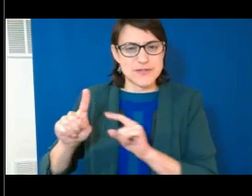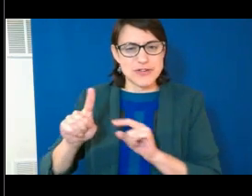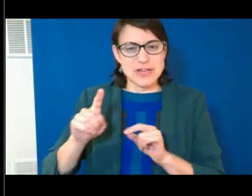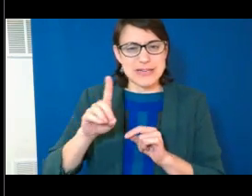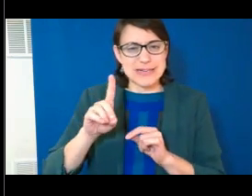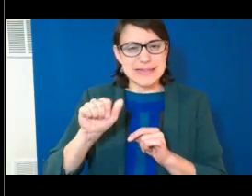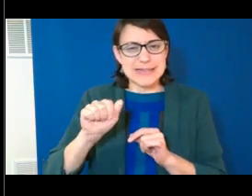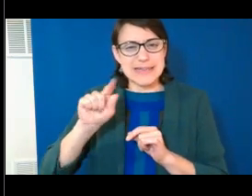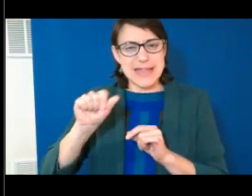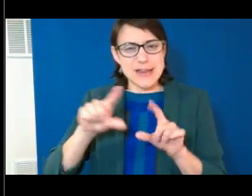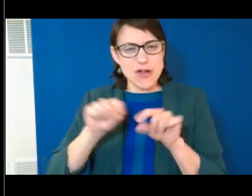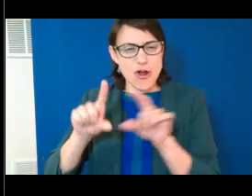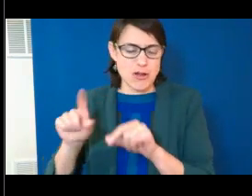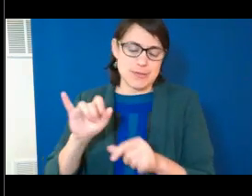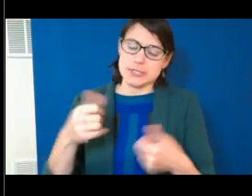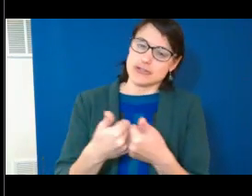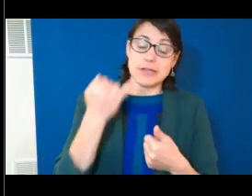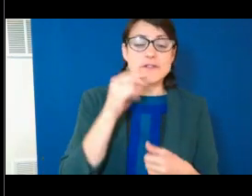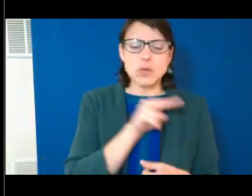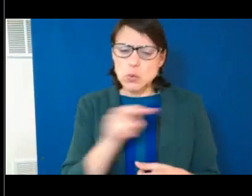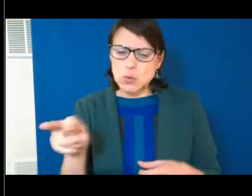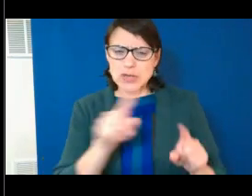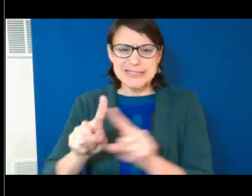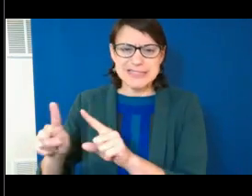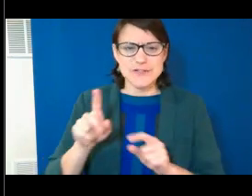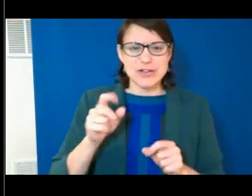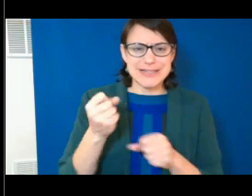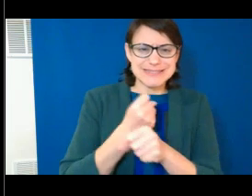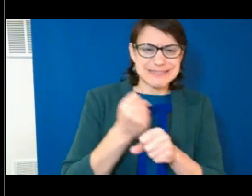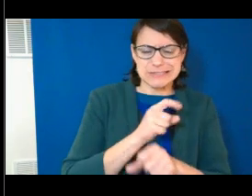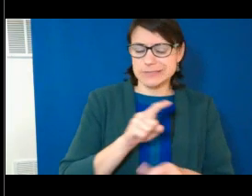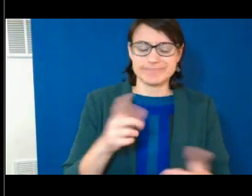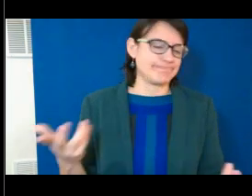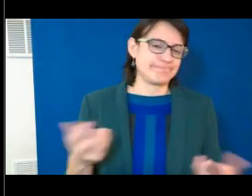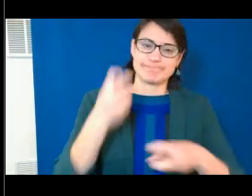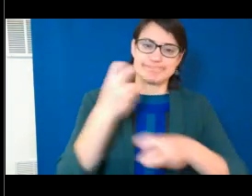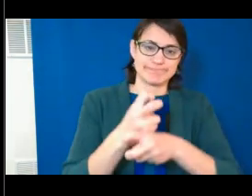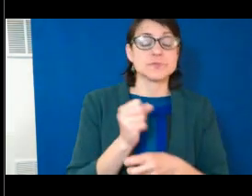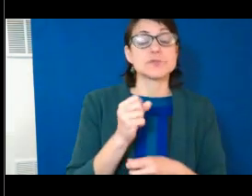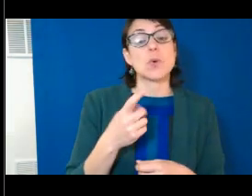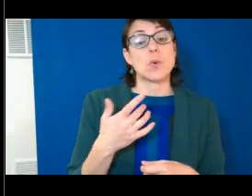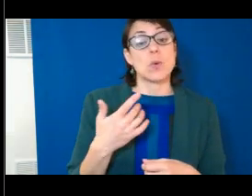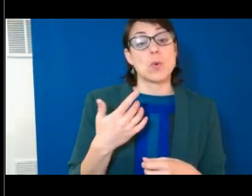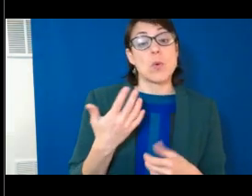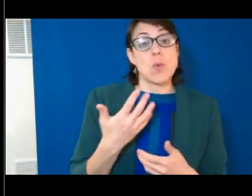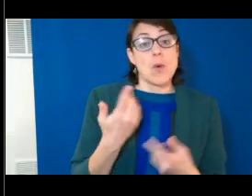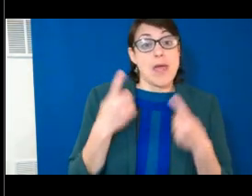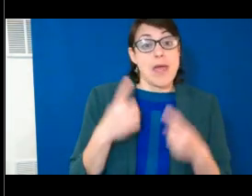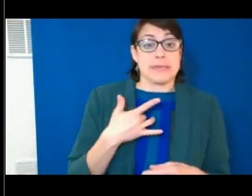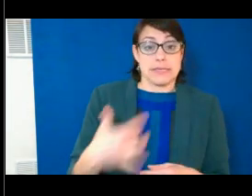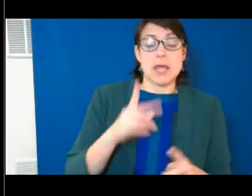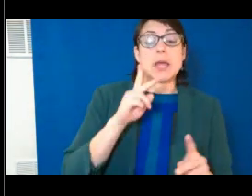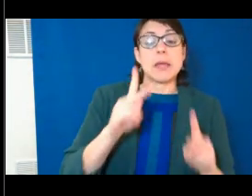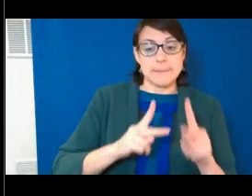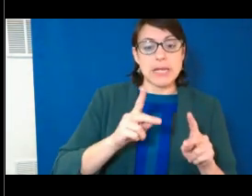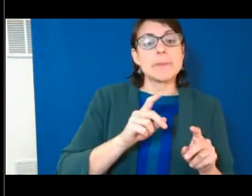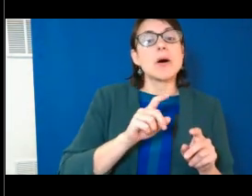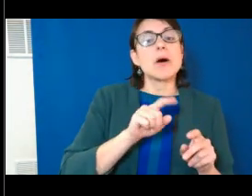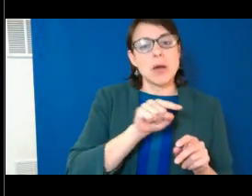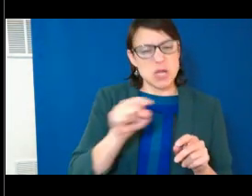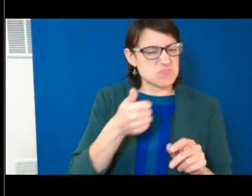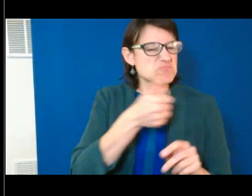very difficult to do. So eventually what happens is people just pick what's best for them. They make their own judgment. If you're not interested